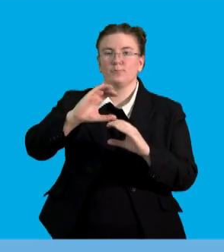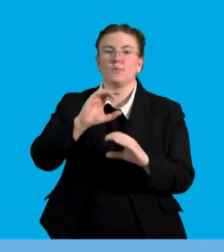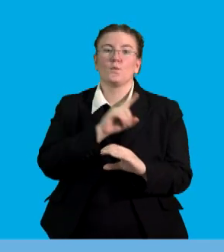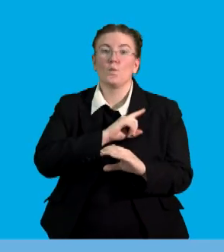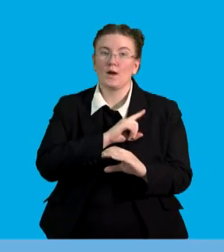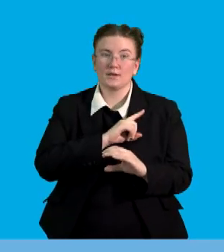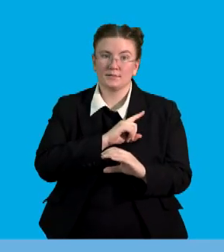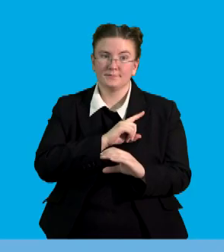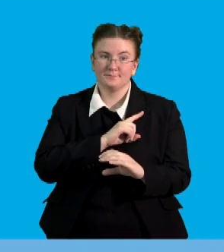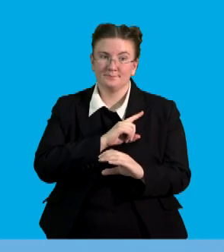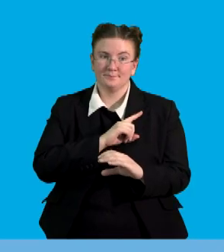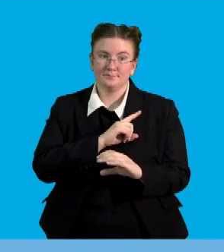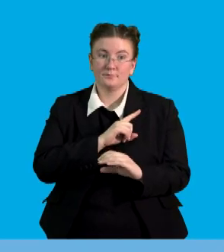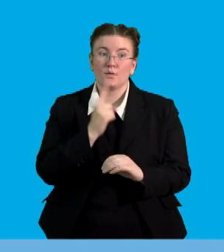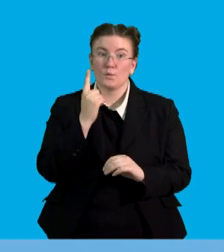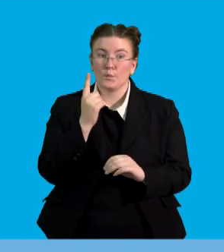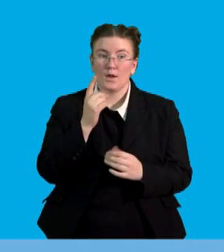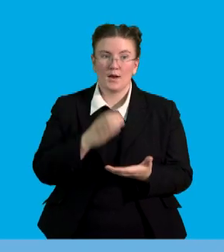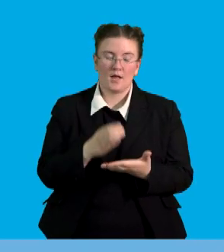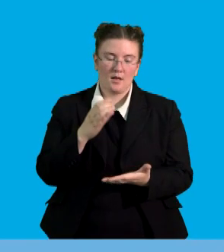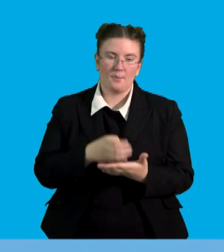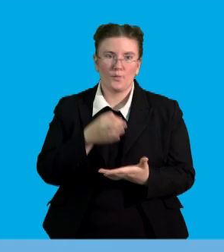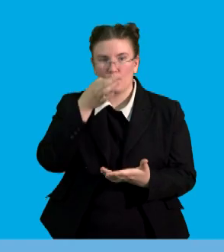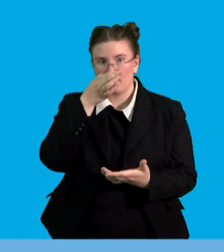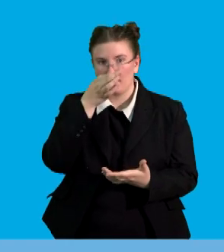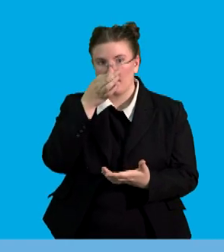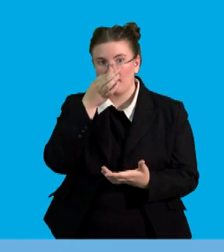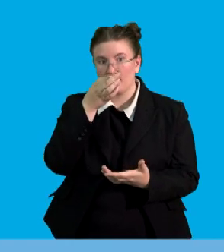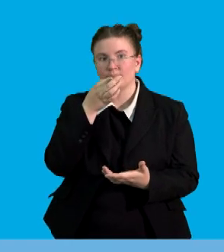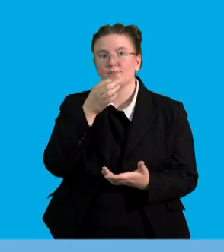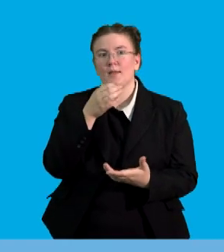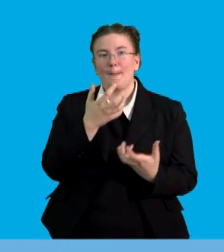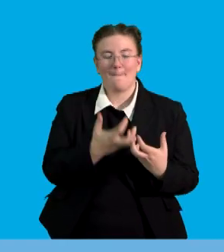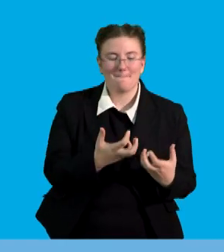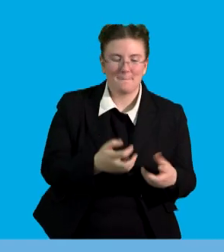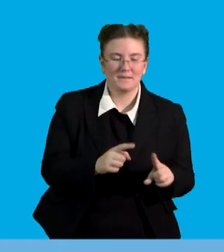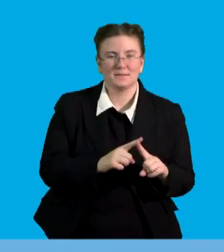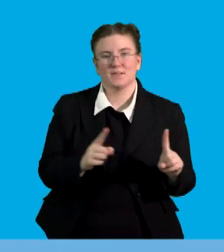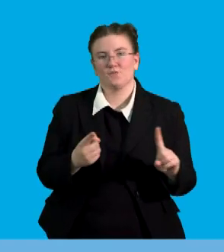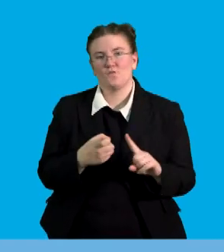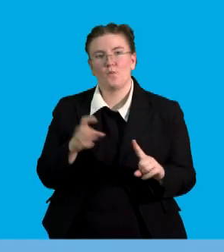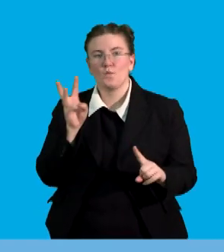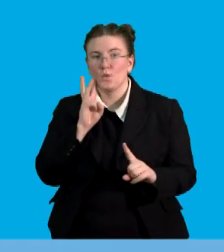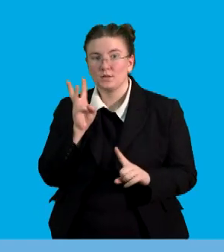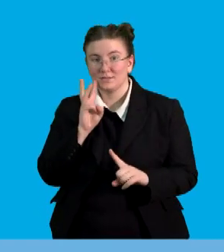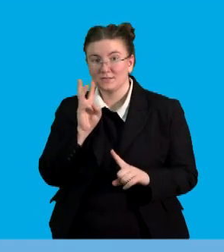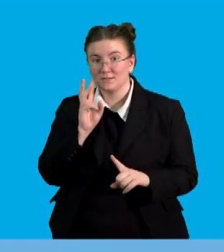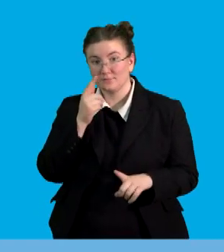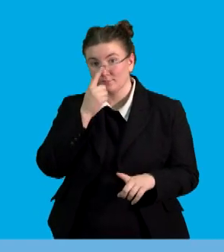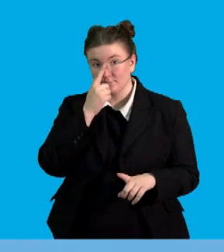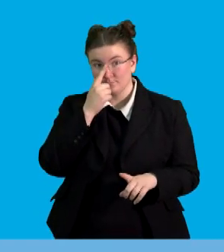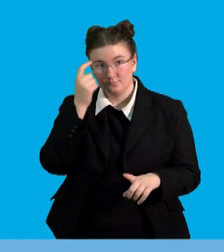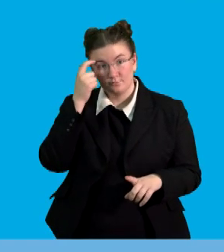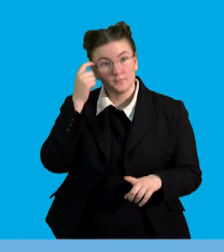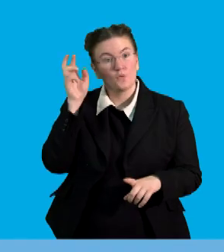does oil float on water? Number one, a cup of oil has less mass than a cup of water. Remember we said the substance